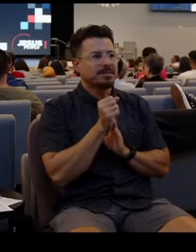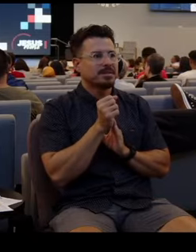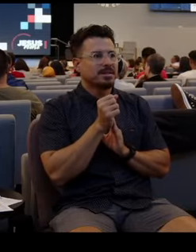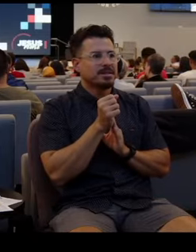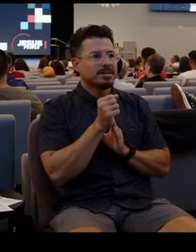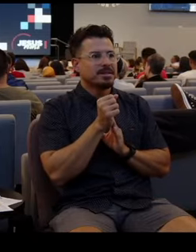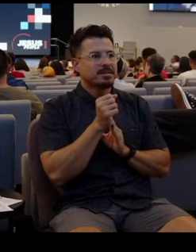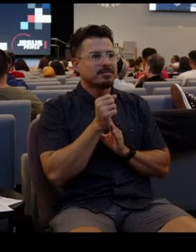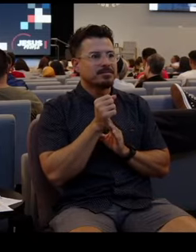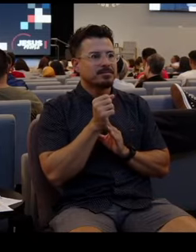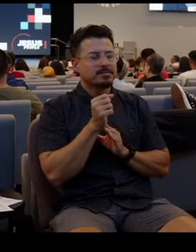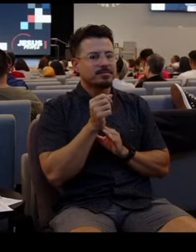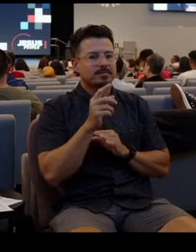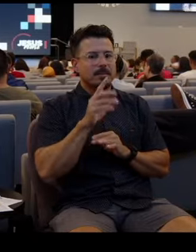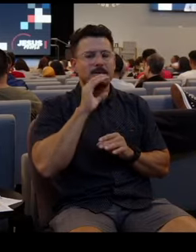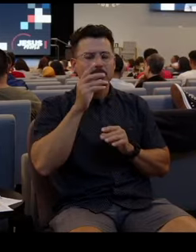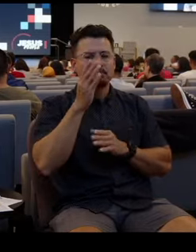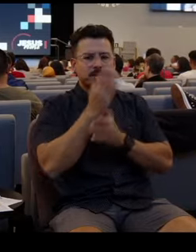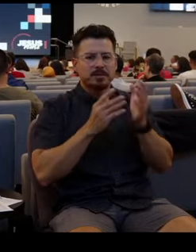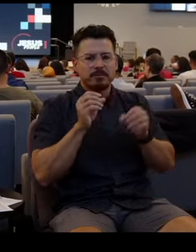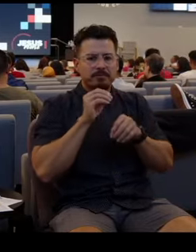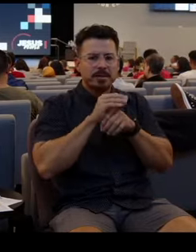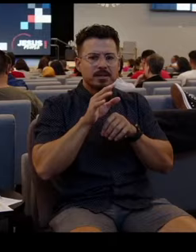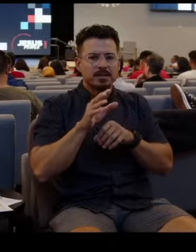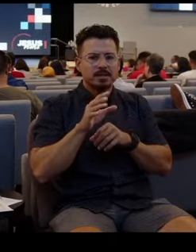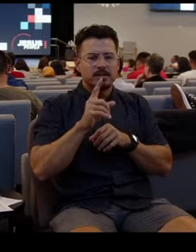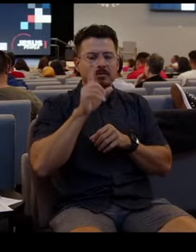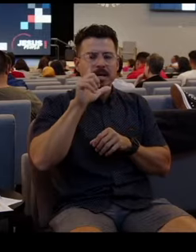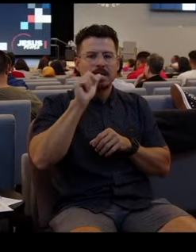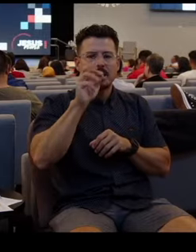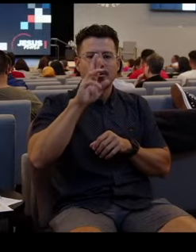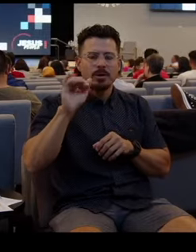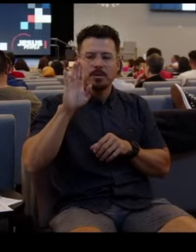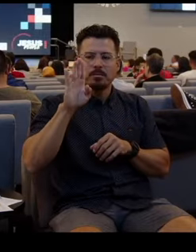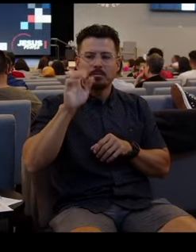One of the best pieces of advice I ever got came from Larry Beauregard.